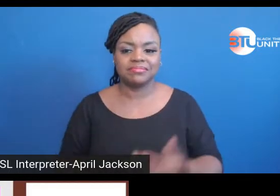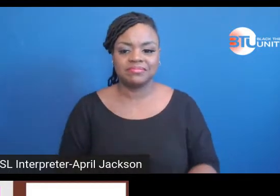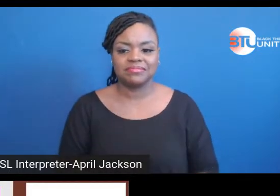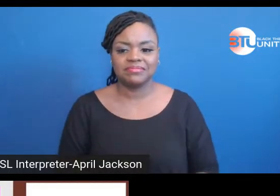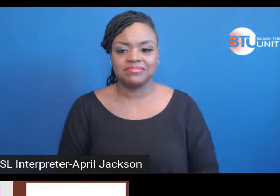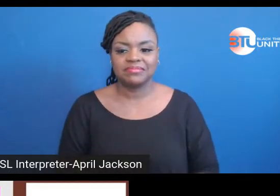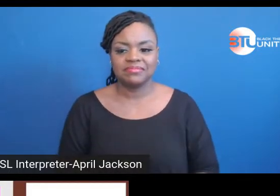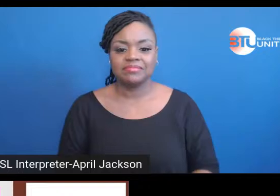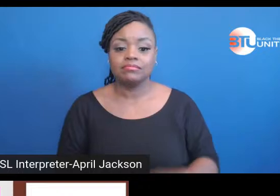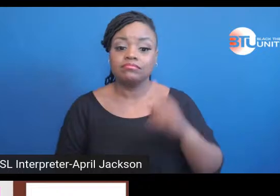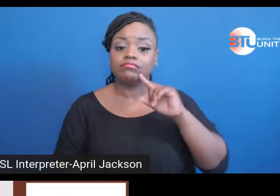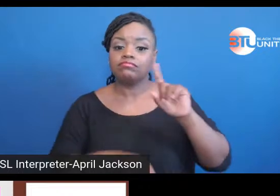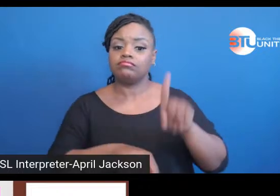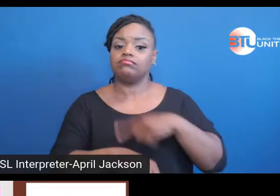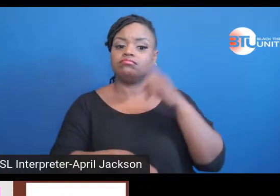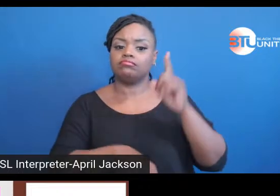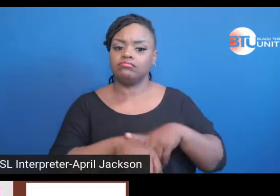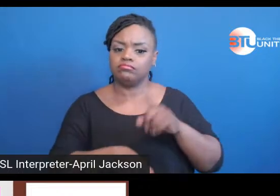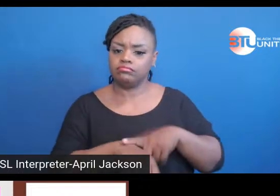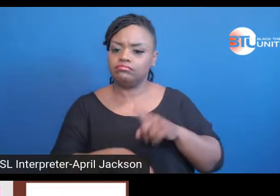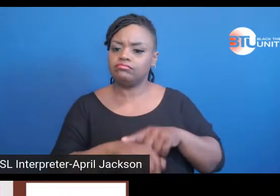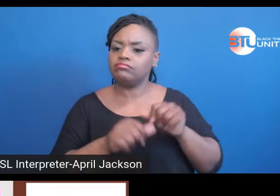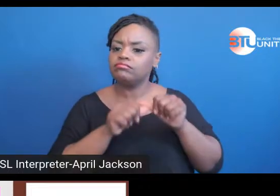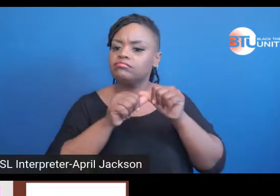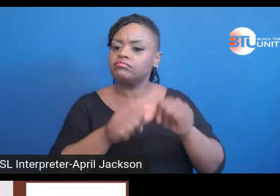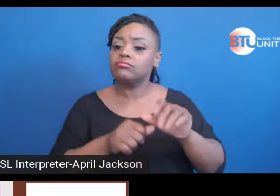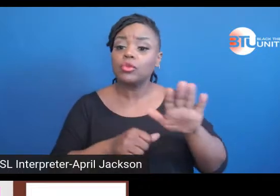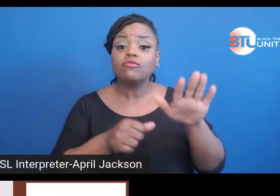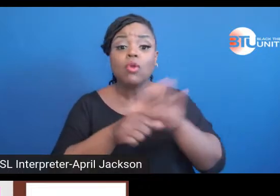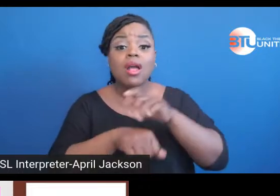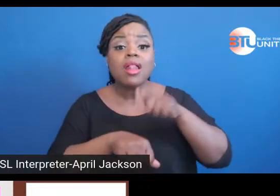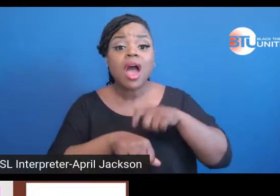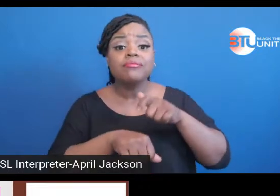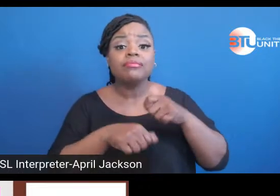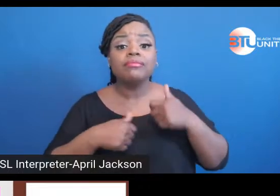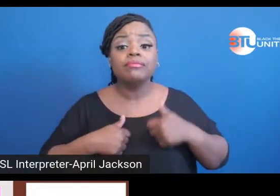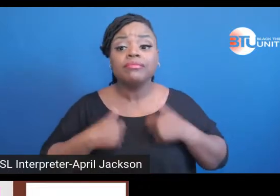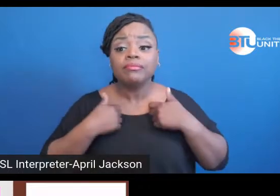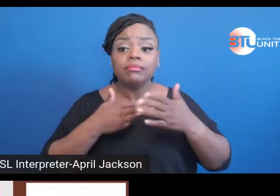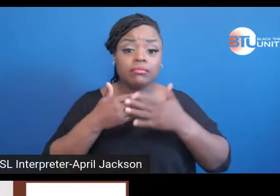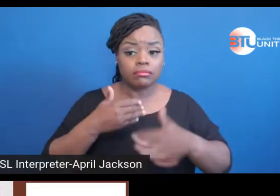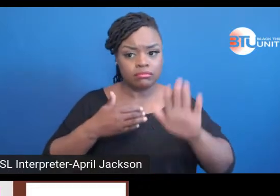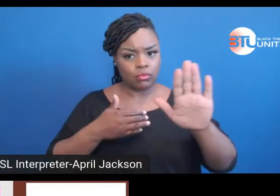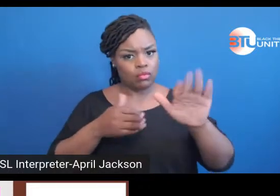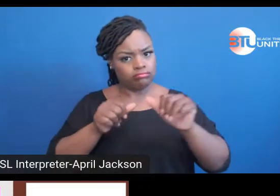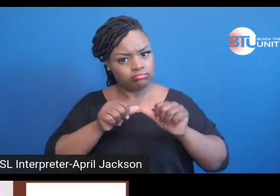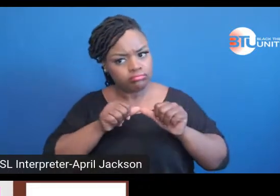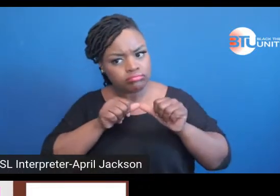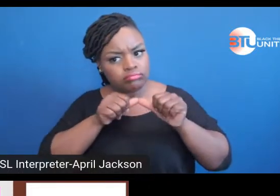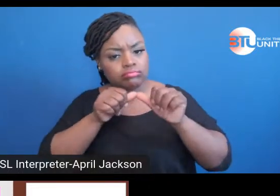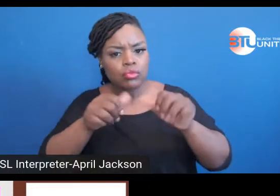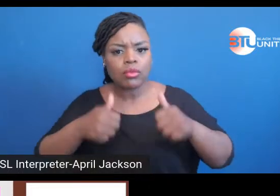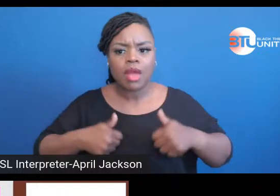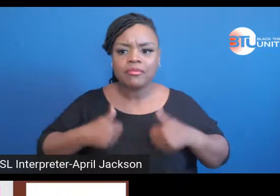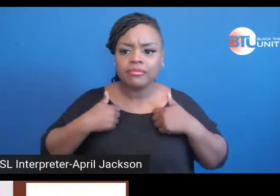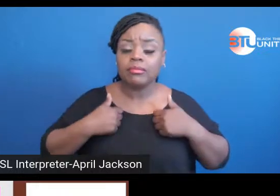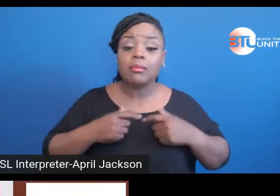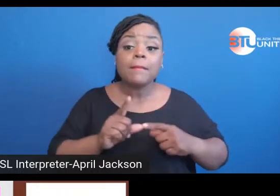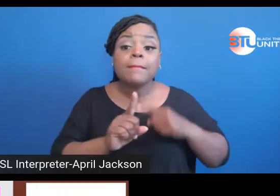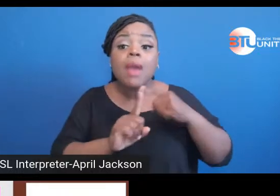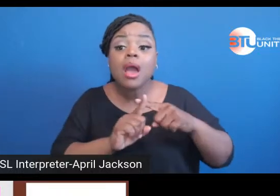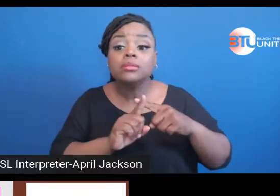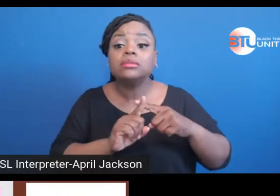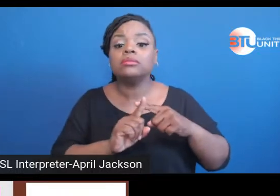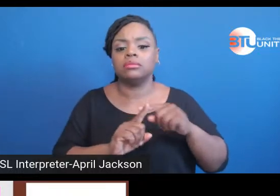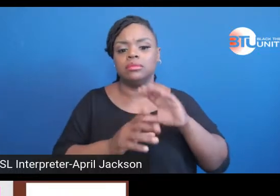A copyright lasts for your entire life. Your monopoly lasts for your entire life plus 70 years, meaning